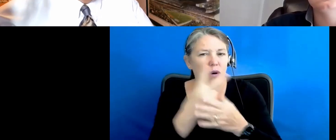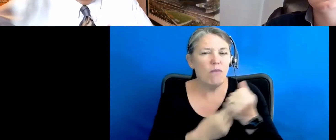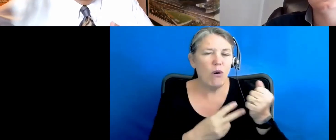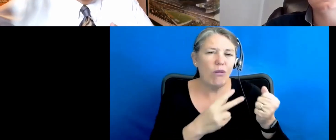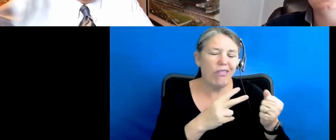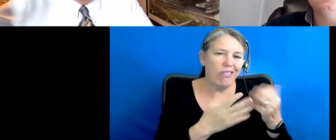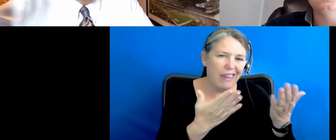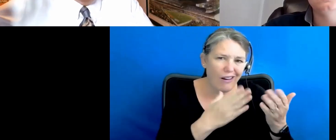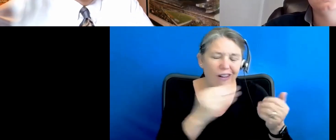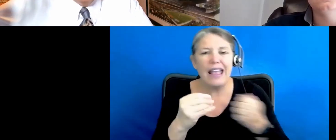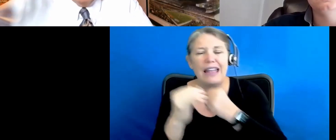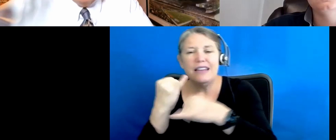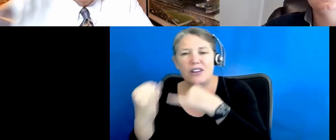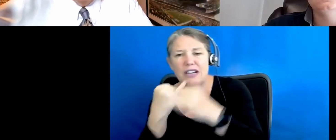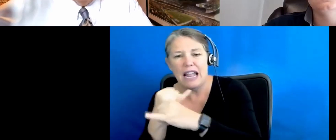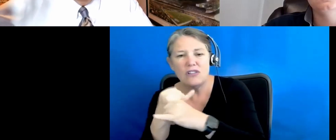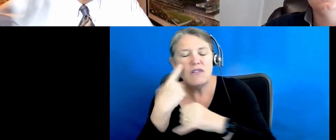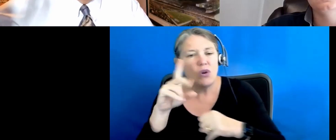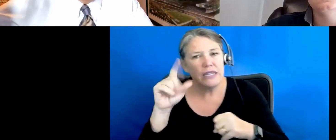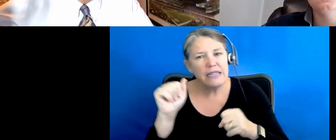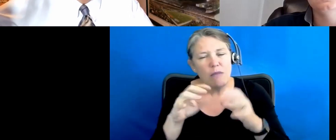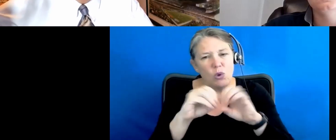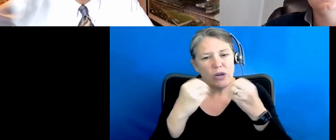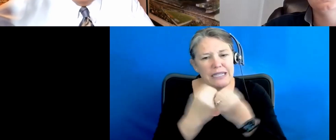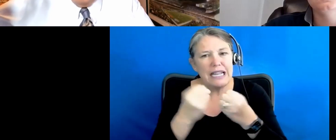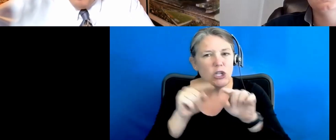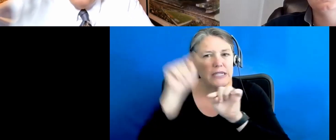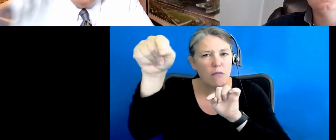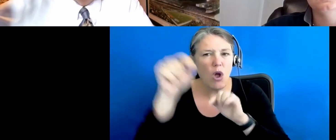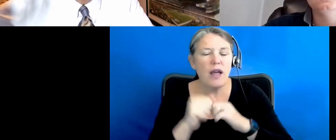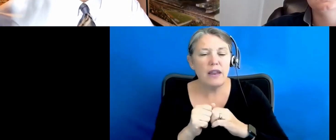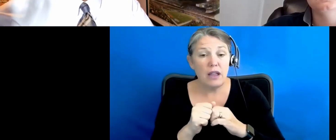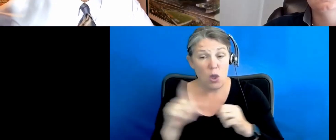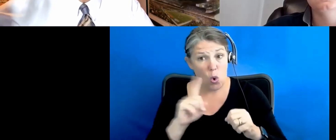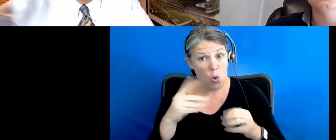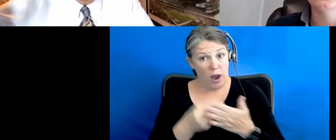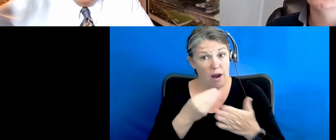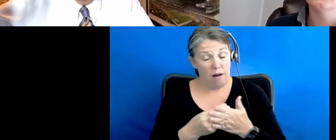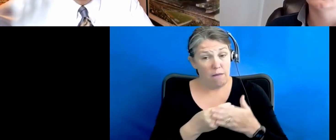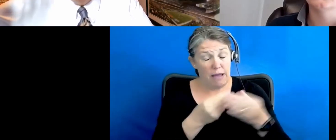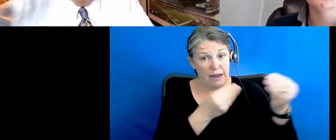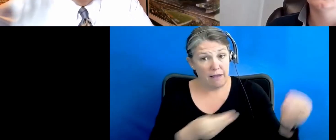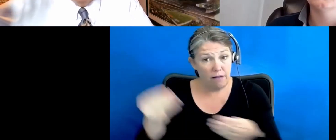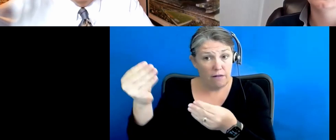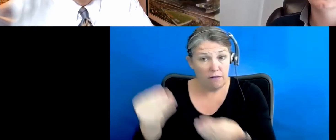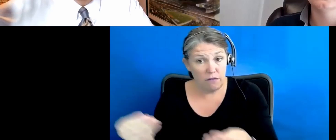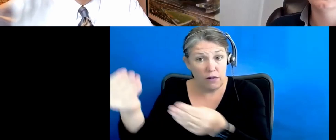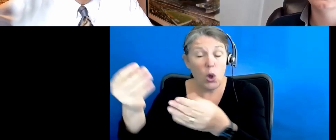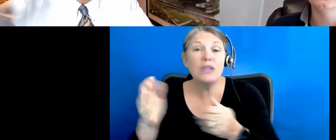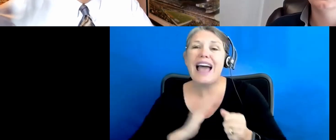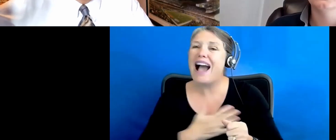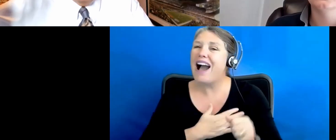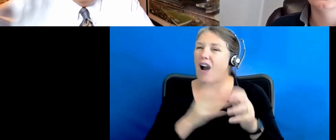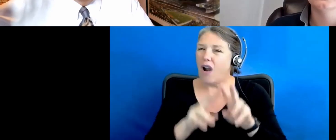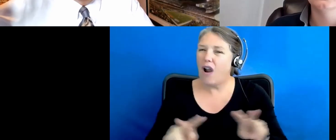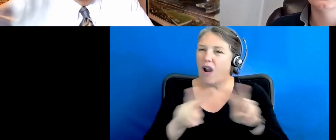and disabled people's organizations abroad. Where our money flows, our values should be floating as well.